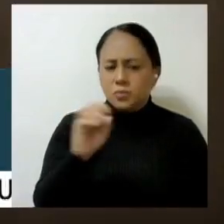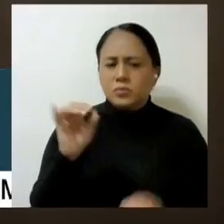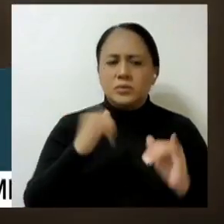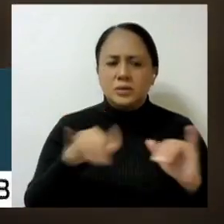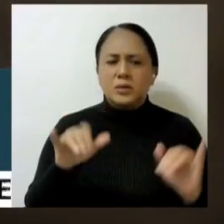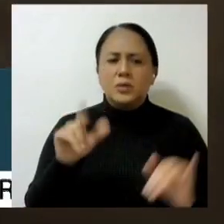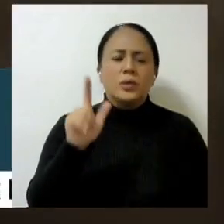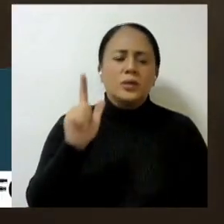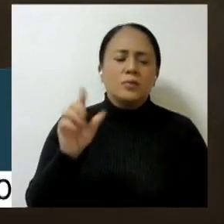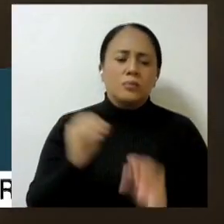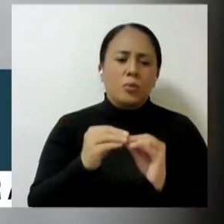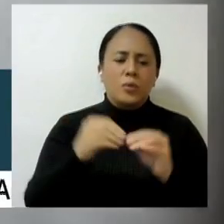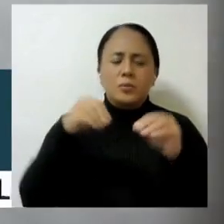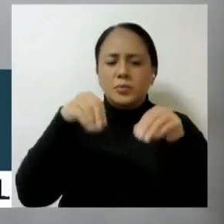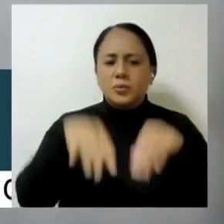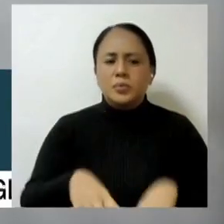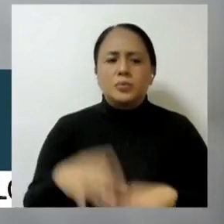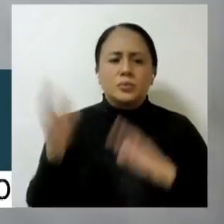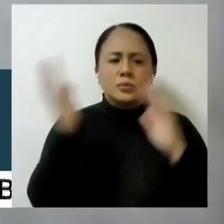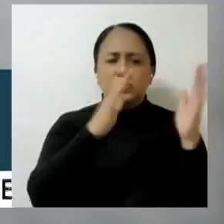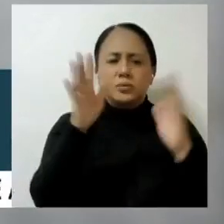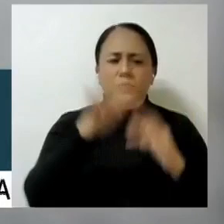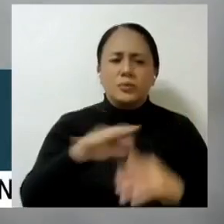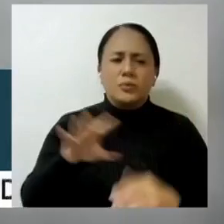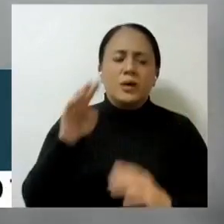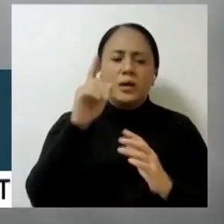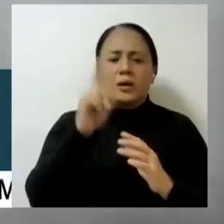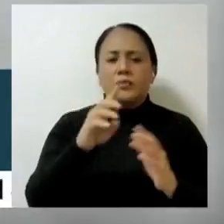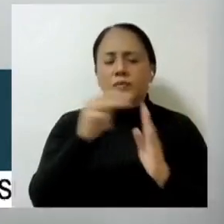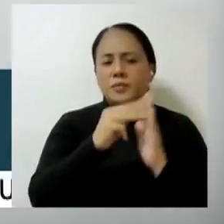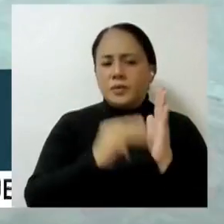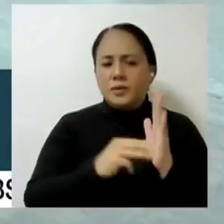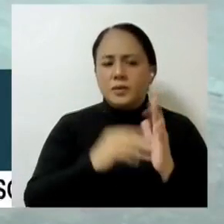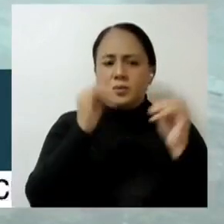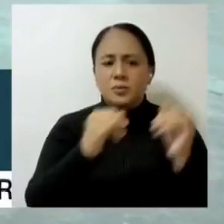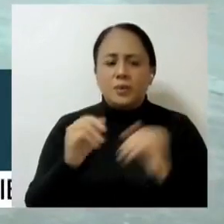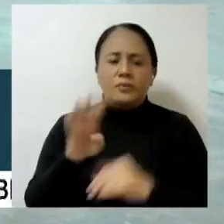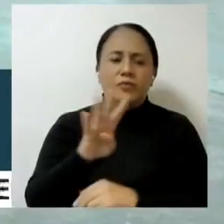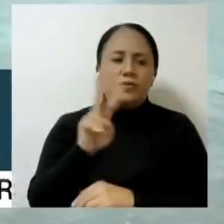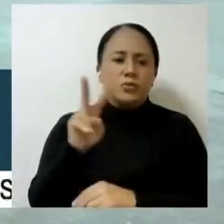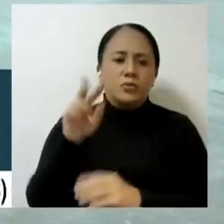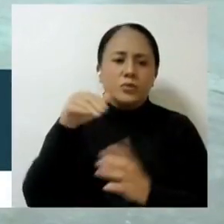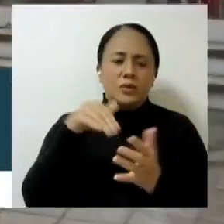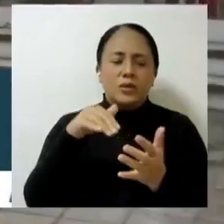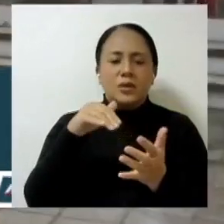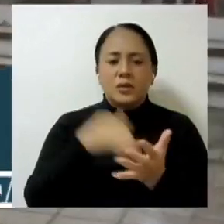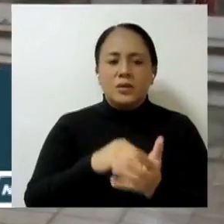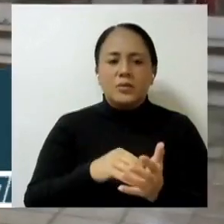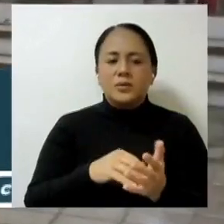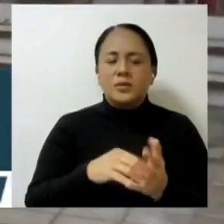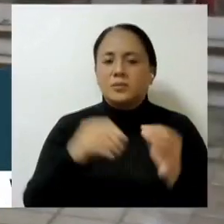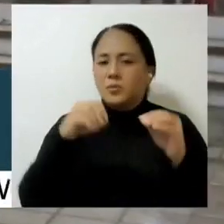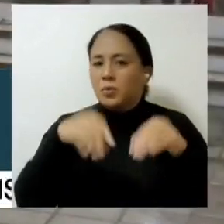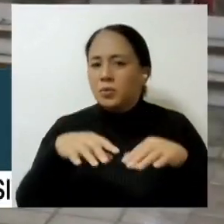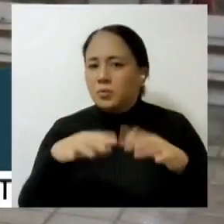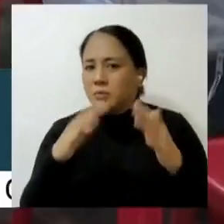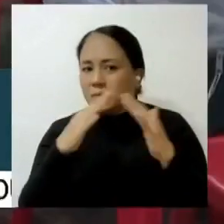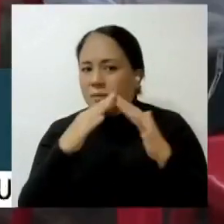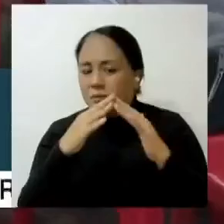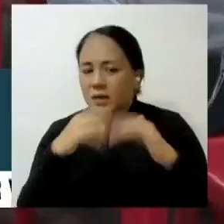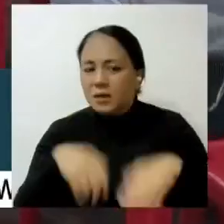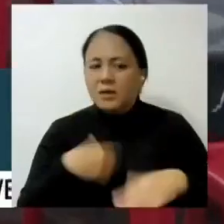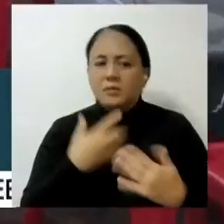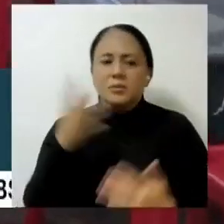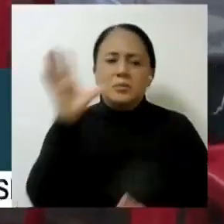over 500,000 individuals, with more than 42,000 displaced. Meanwhile, the estimated cost of damage to infrastructure